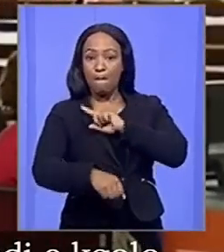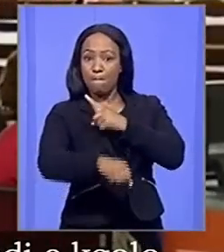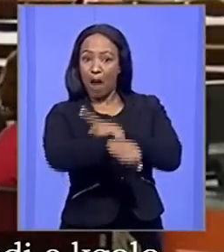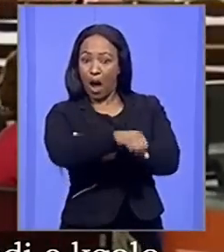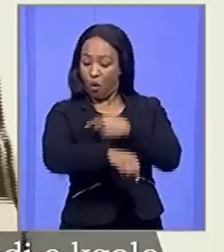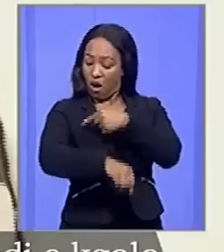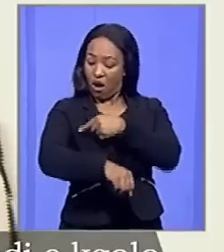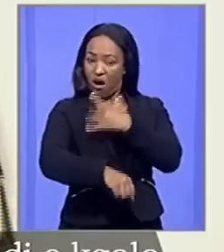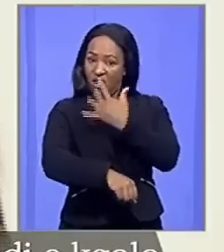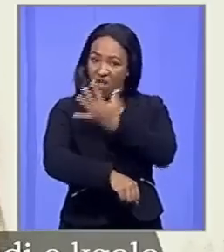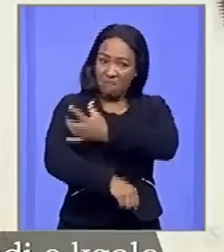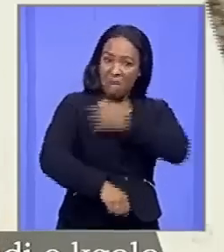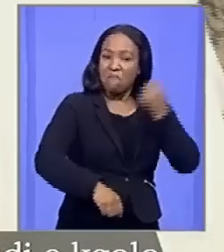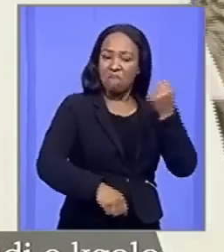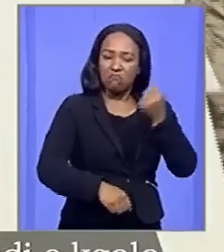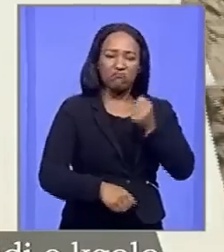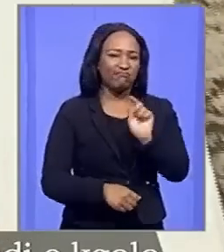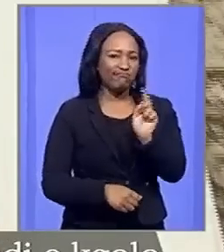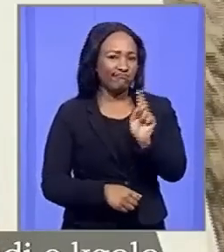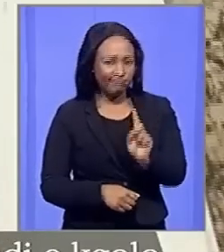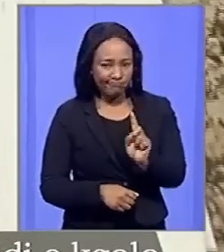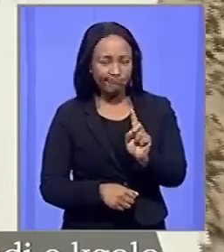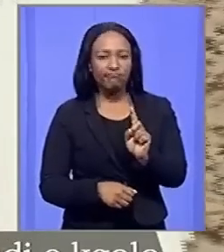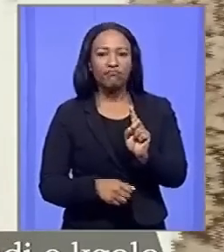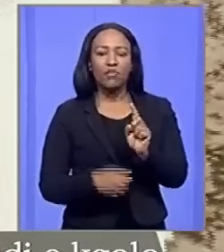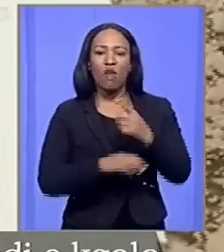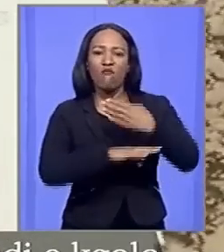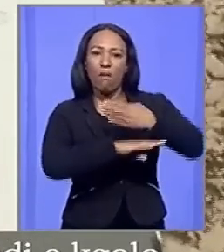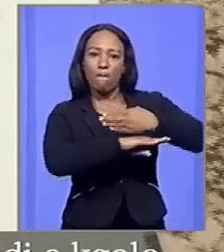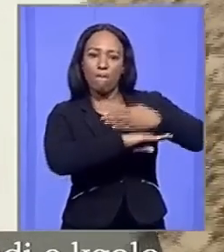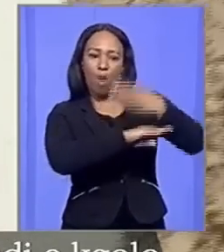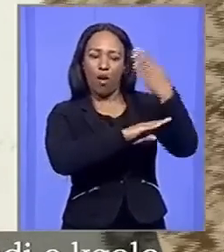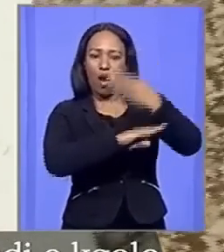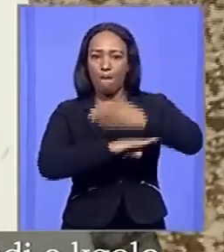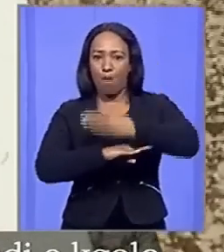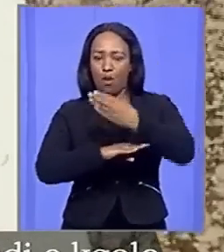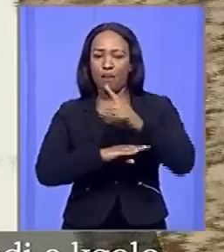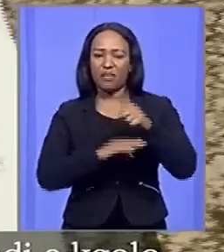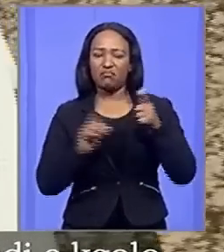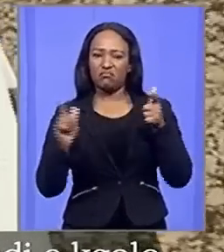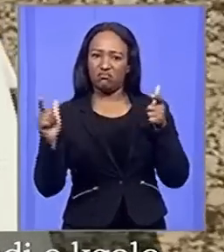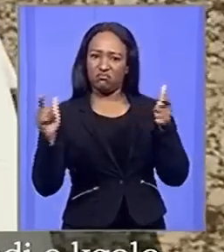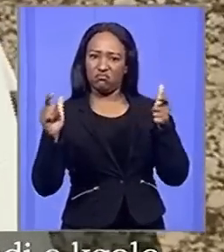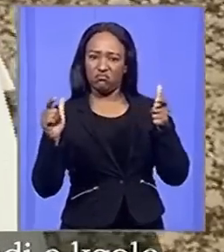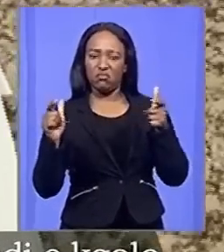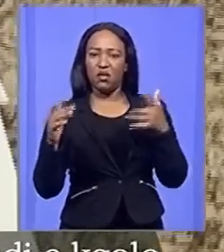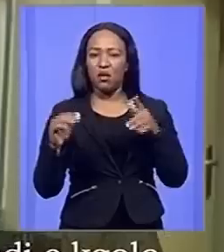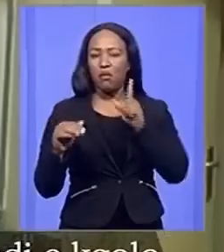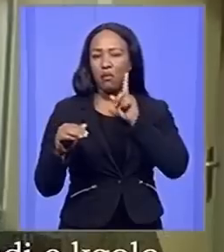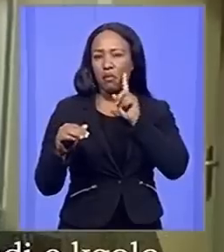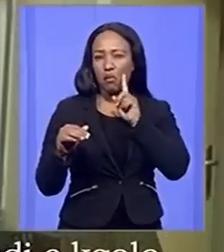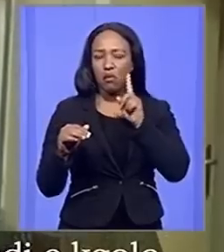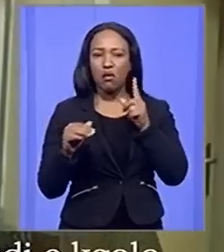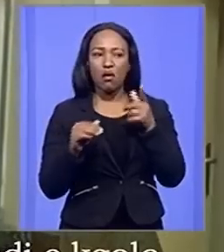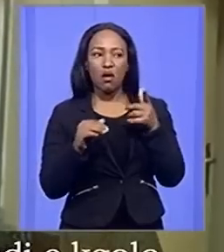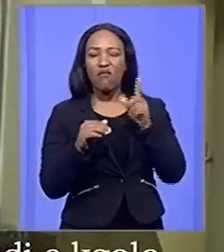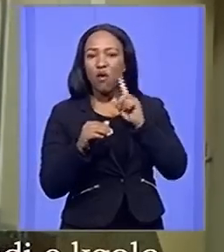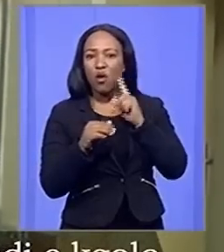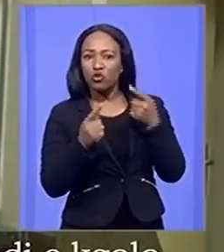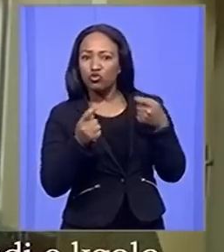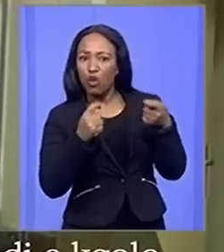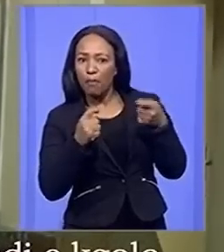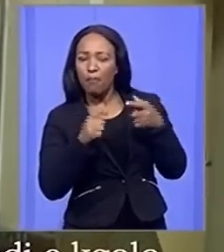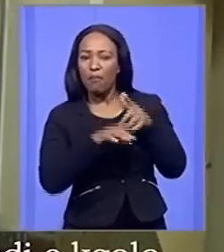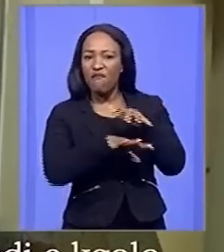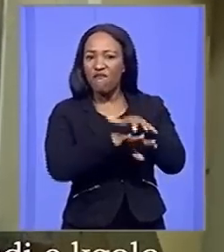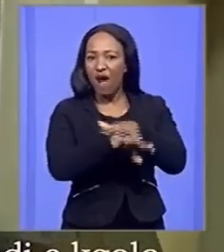a tšhireletšo le taolo ya melelwane. Ga bjale kgoro ya merero ya selegae e tla lekola mabenkele a go rekiša dijo, dipolasa le